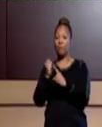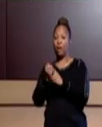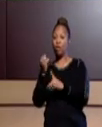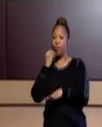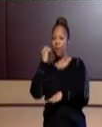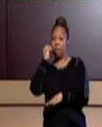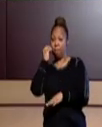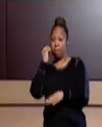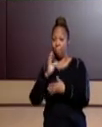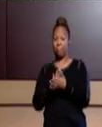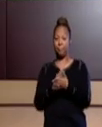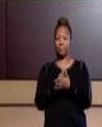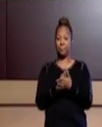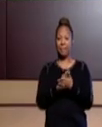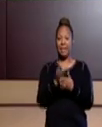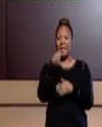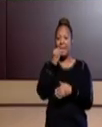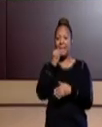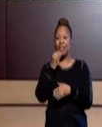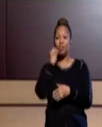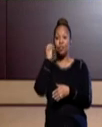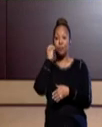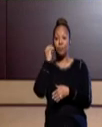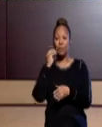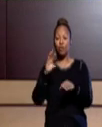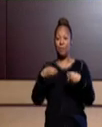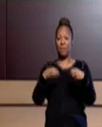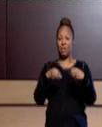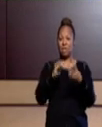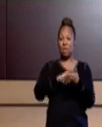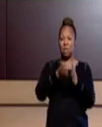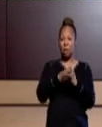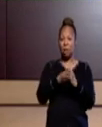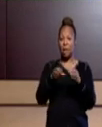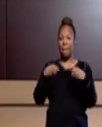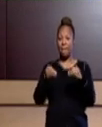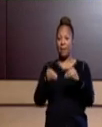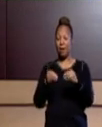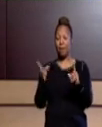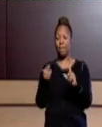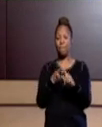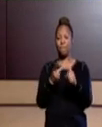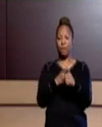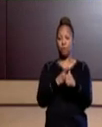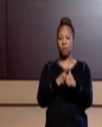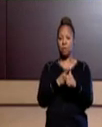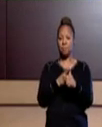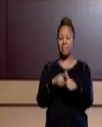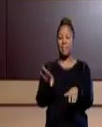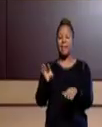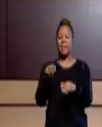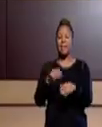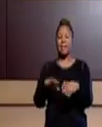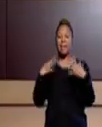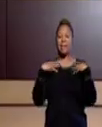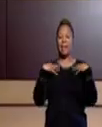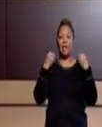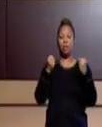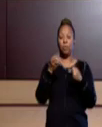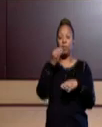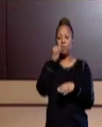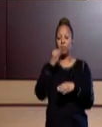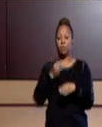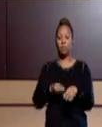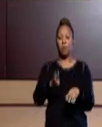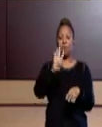home, right, eating the food that you have to cook and buy. The first thing we need to do is eat more immune-boosting foods. Such as?